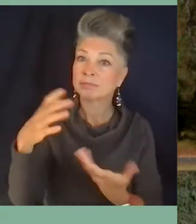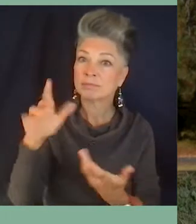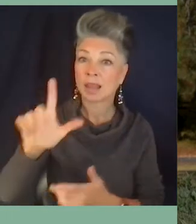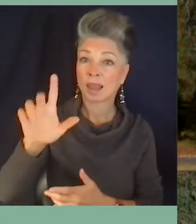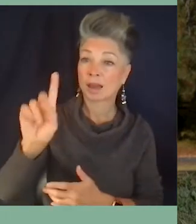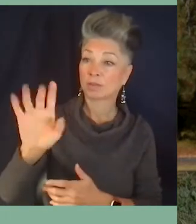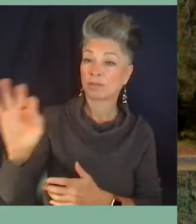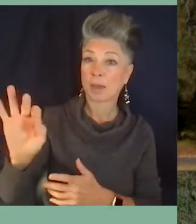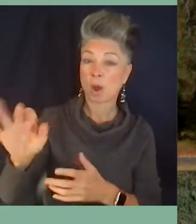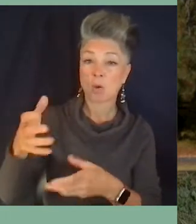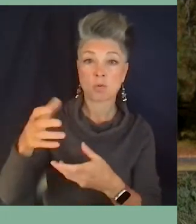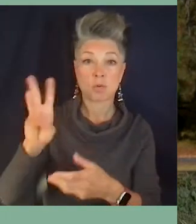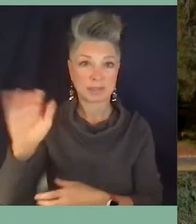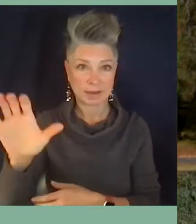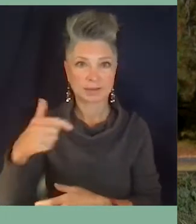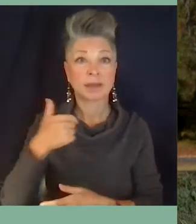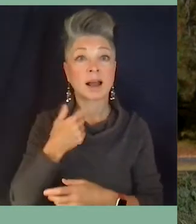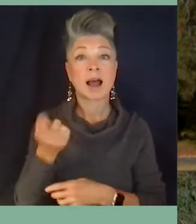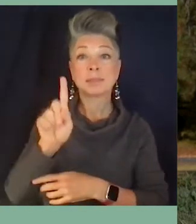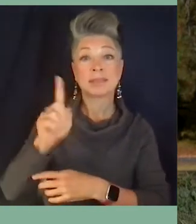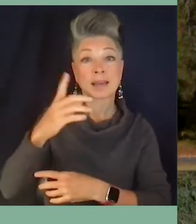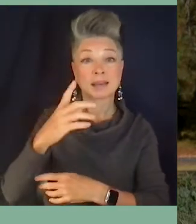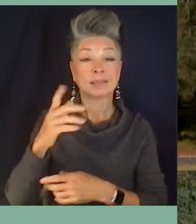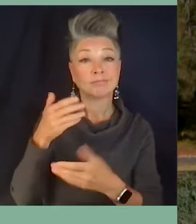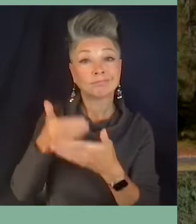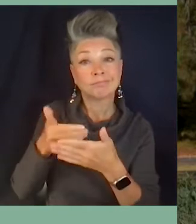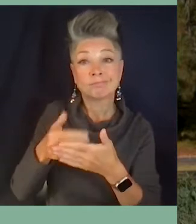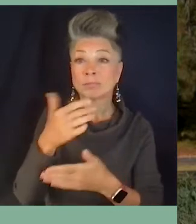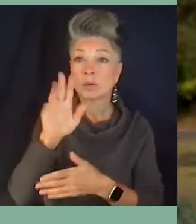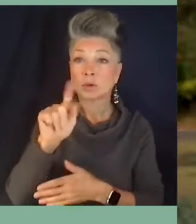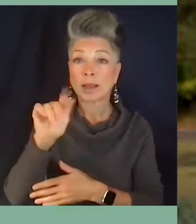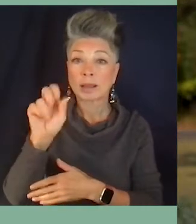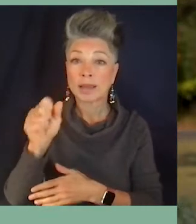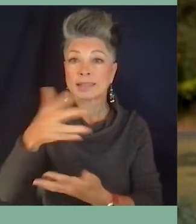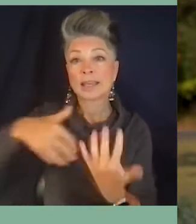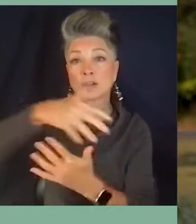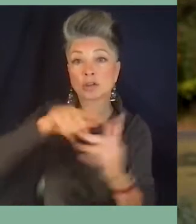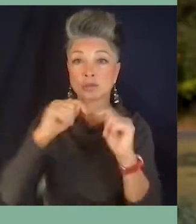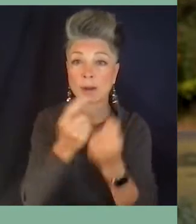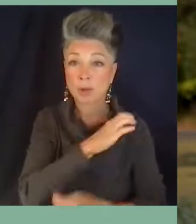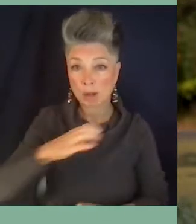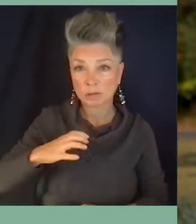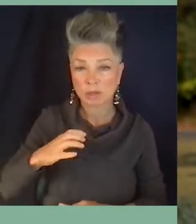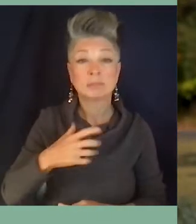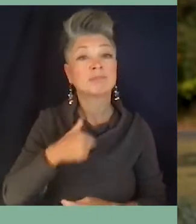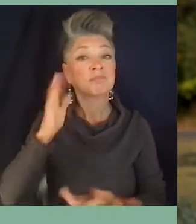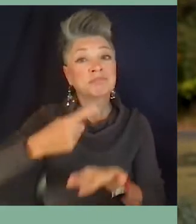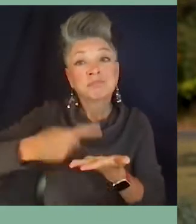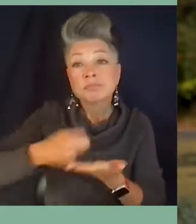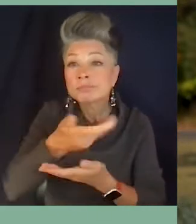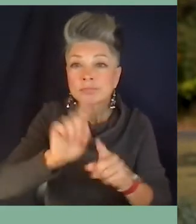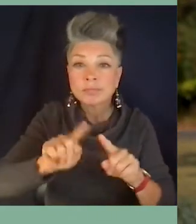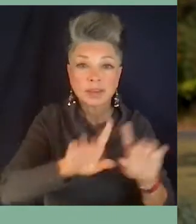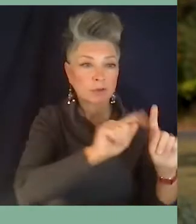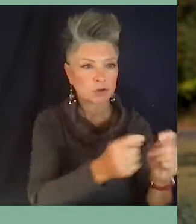Wisconsin. I'm standing outside of Great Lakes Intertribal Council, and I'll be discussing the various Indian tribes in